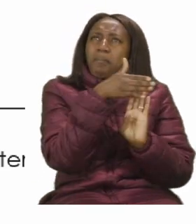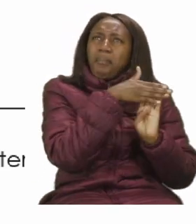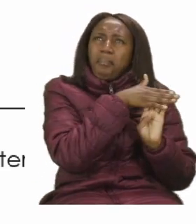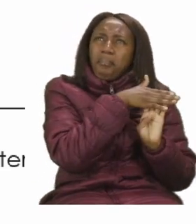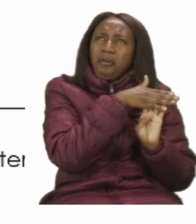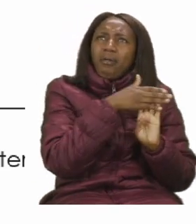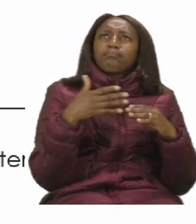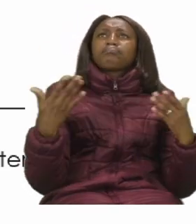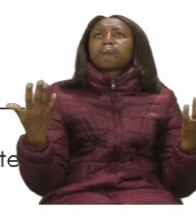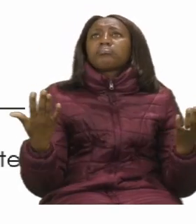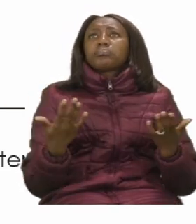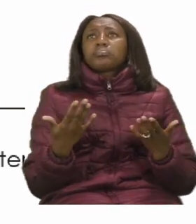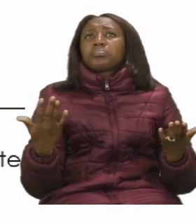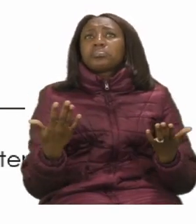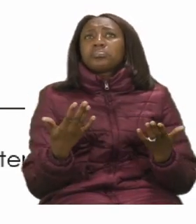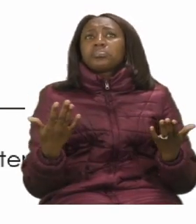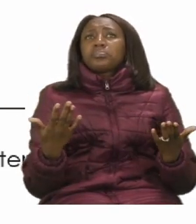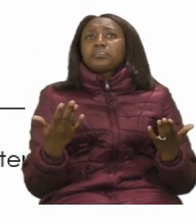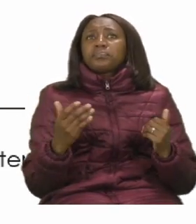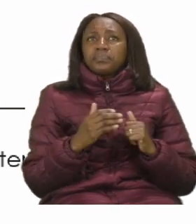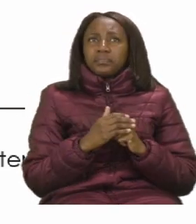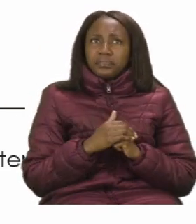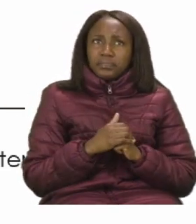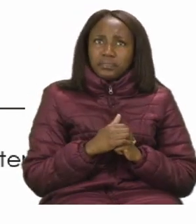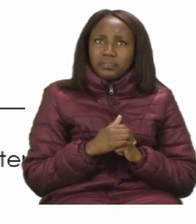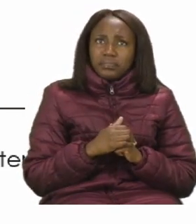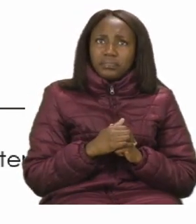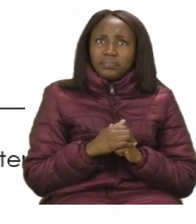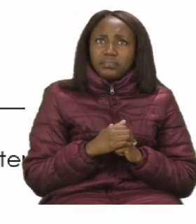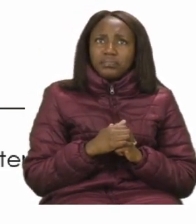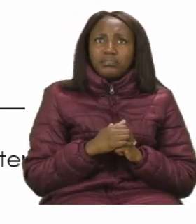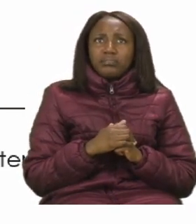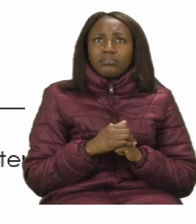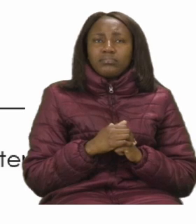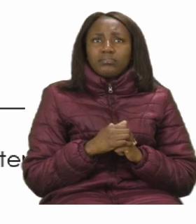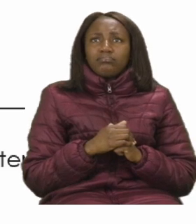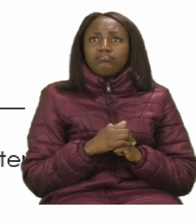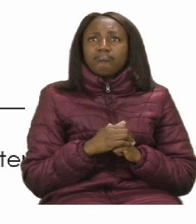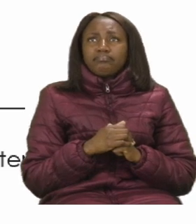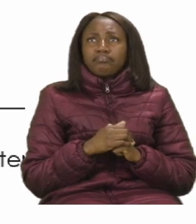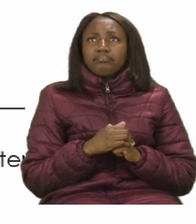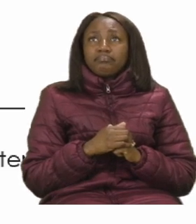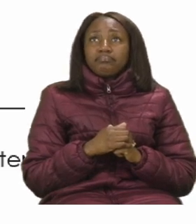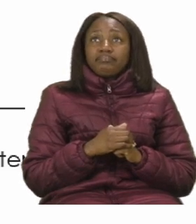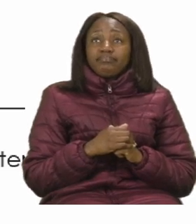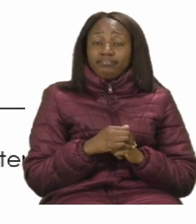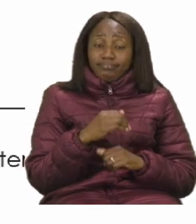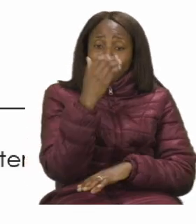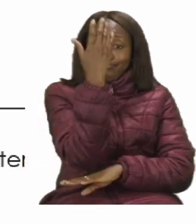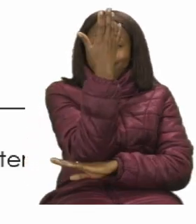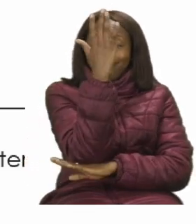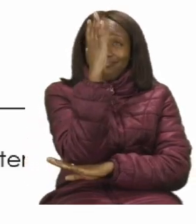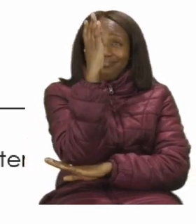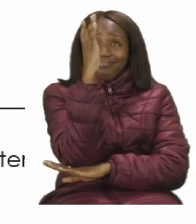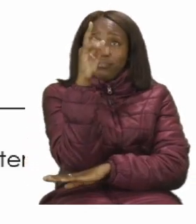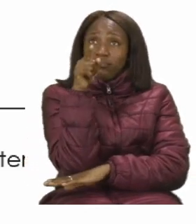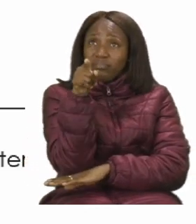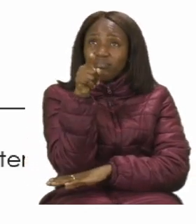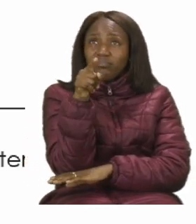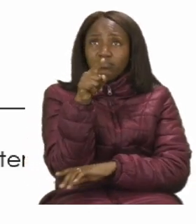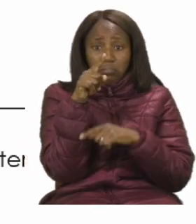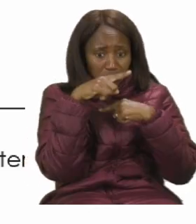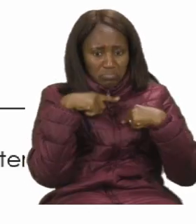water? Where does the tree store water? Number